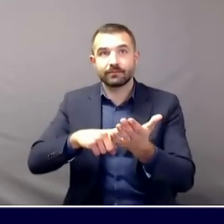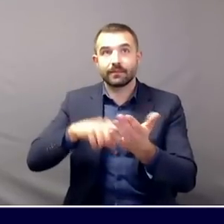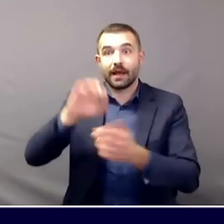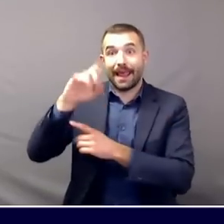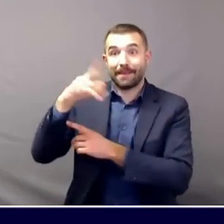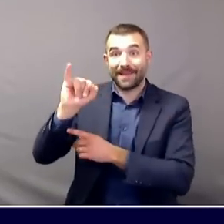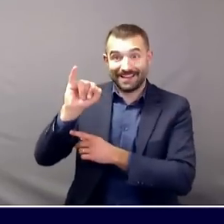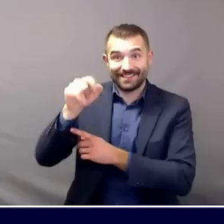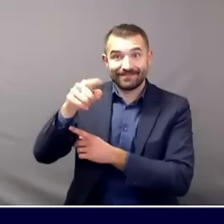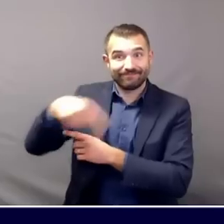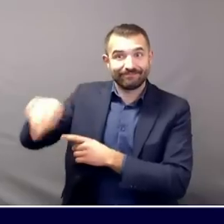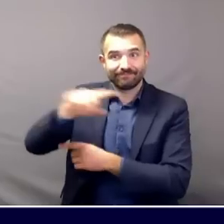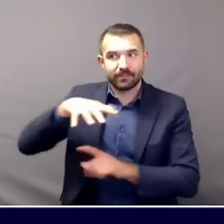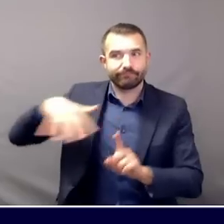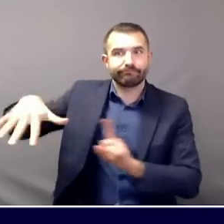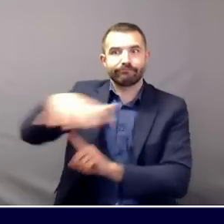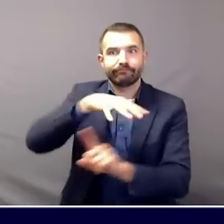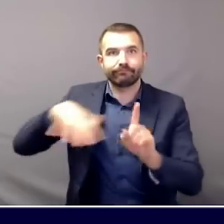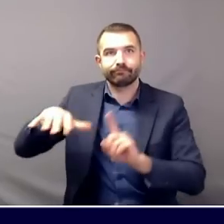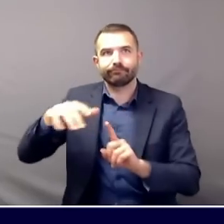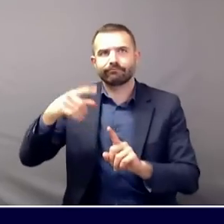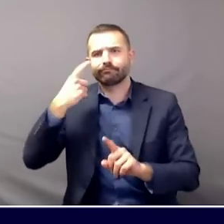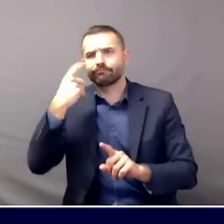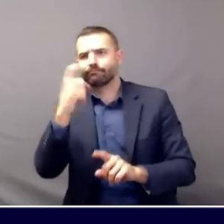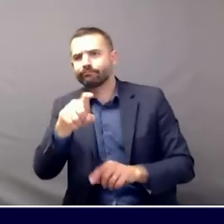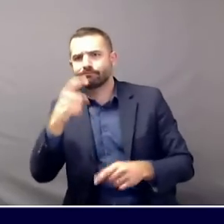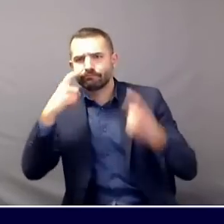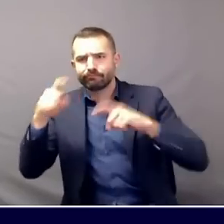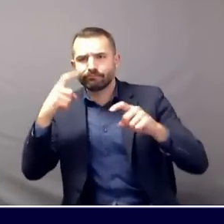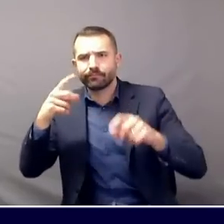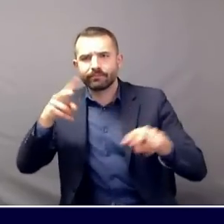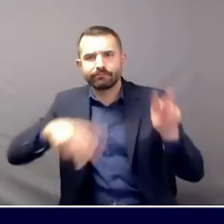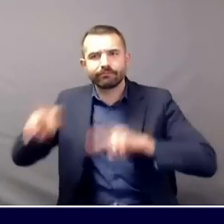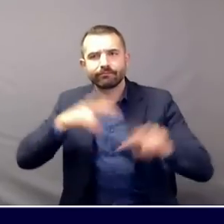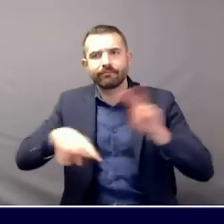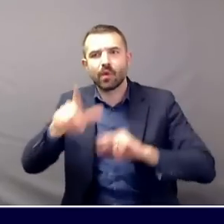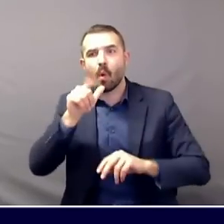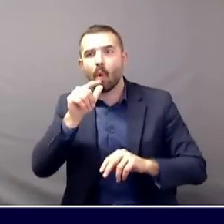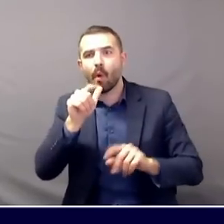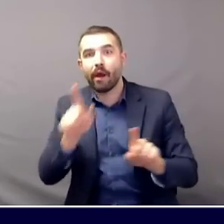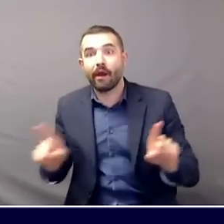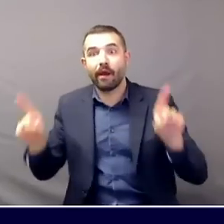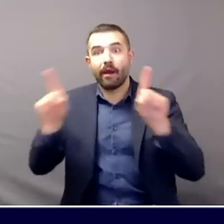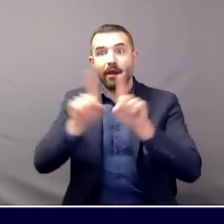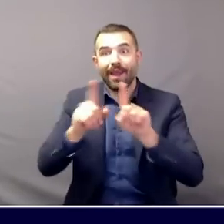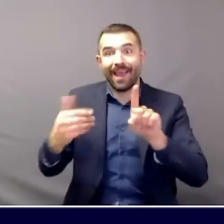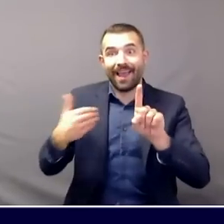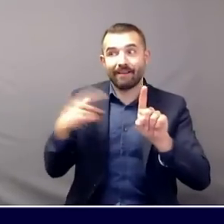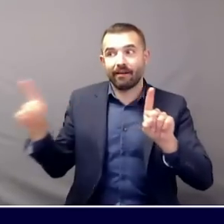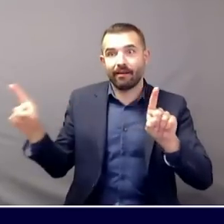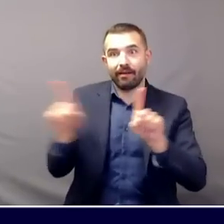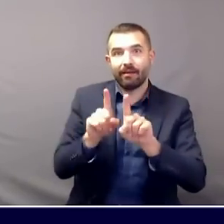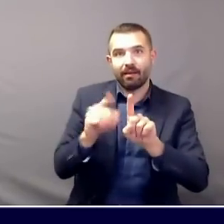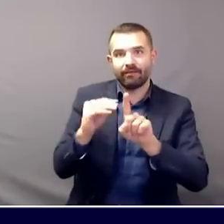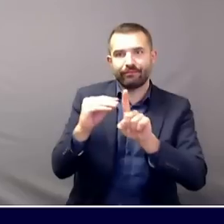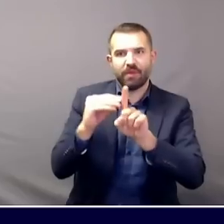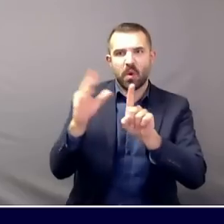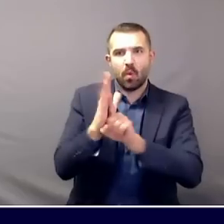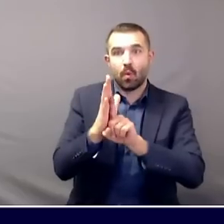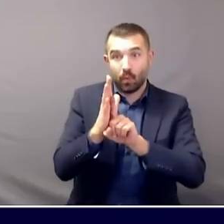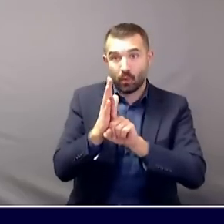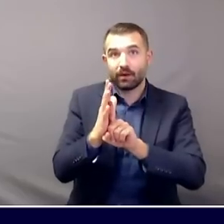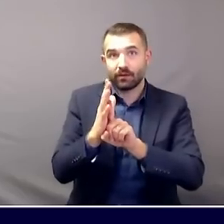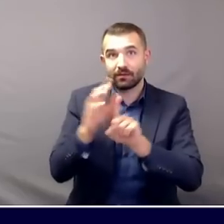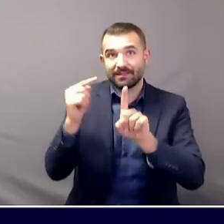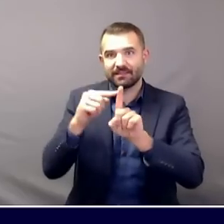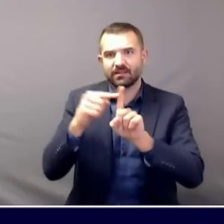to individuals who have been exposed to somebody who has COVID-19. Let me explain. As we go into